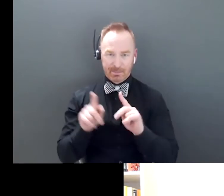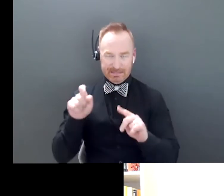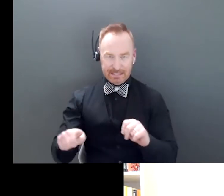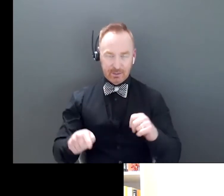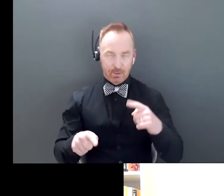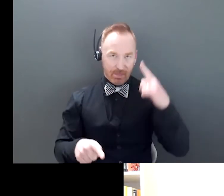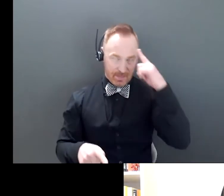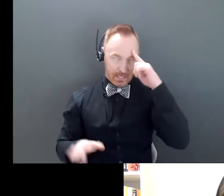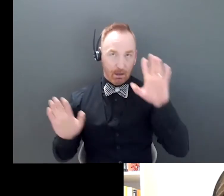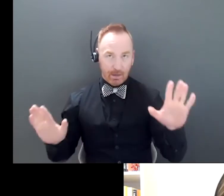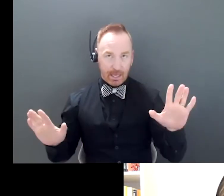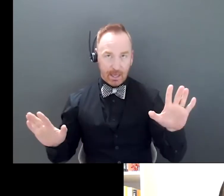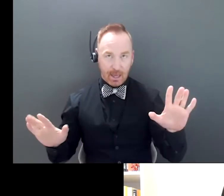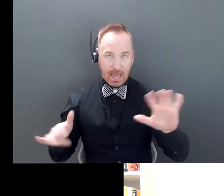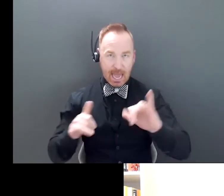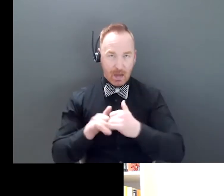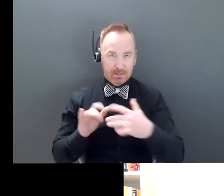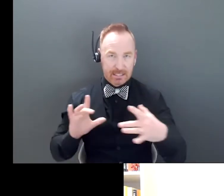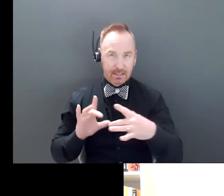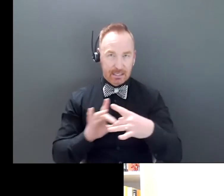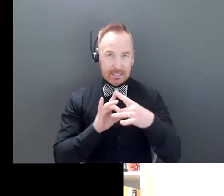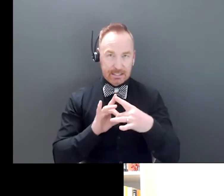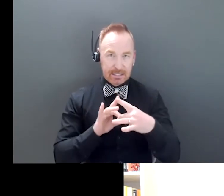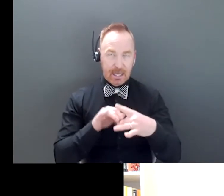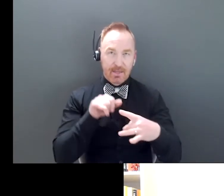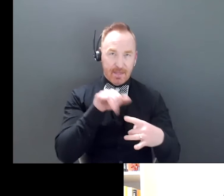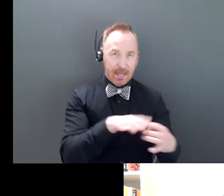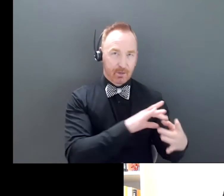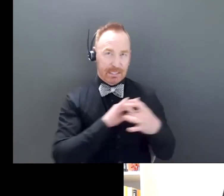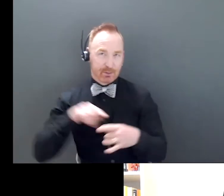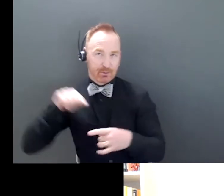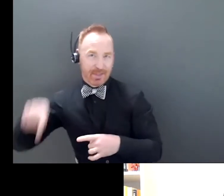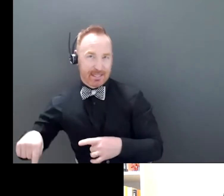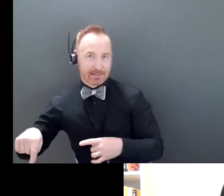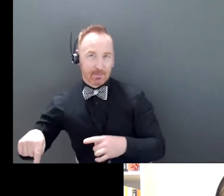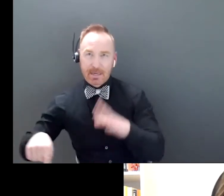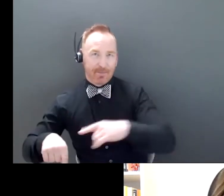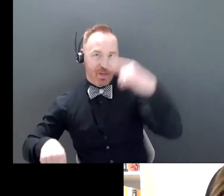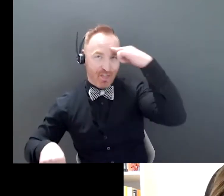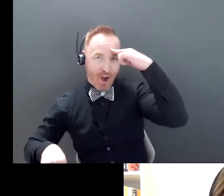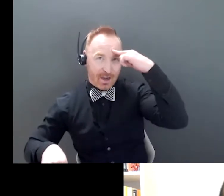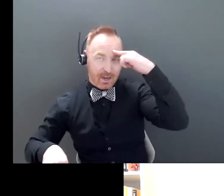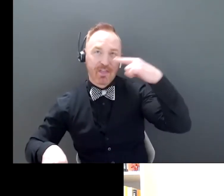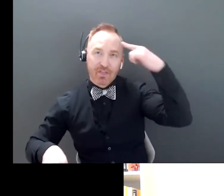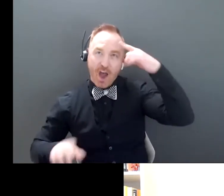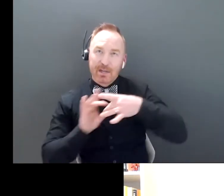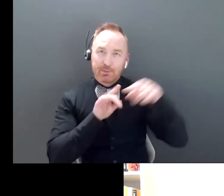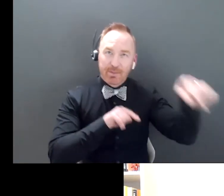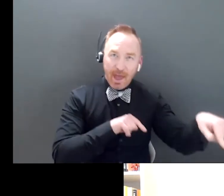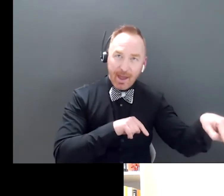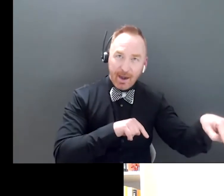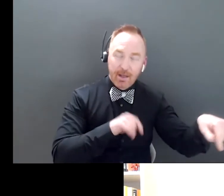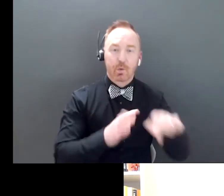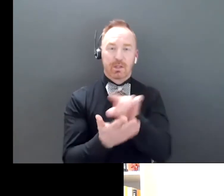to say, okay, actually this could apply here. And are you thinking about it in this way? This insight will help you design this. And so I